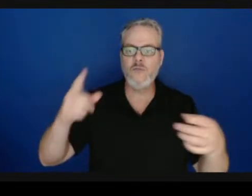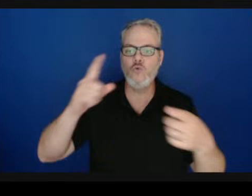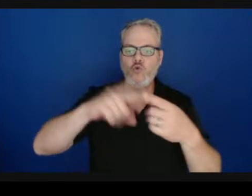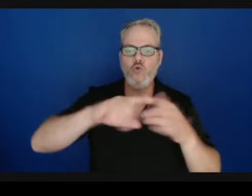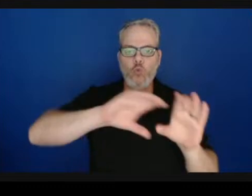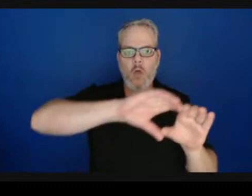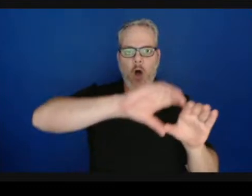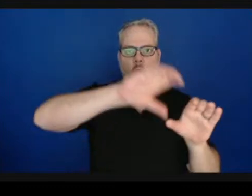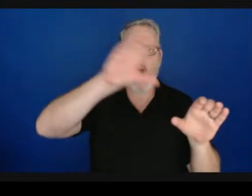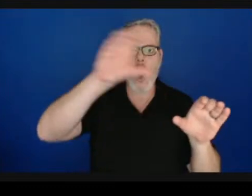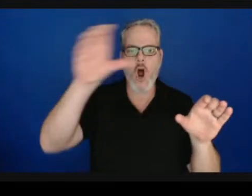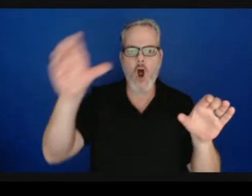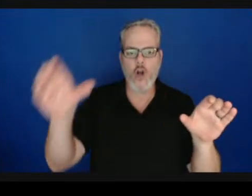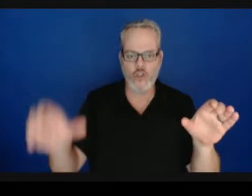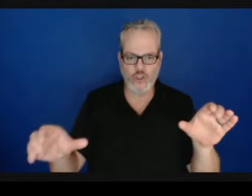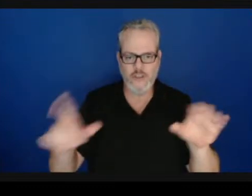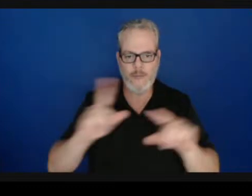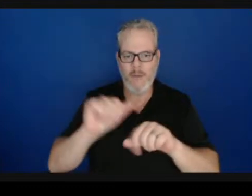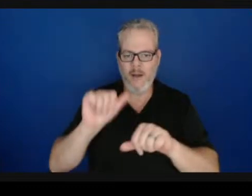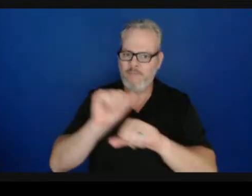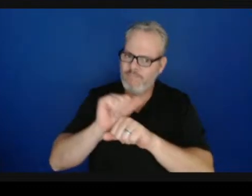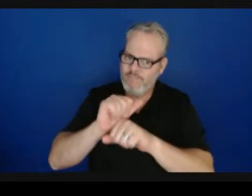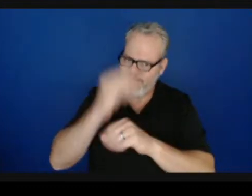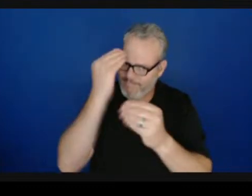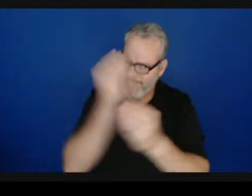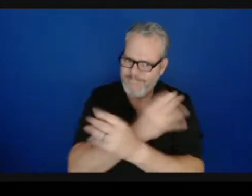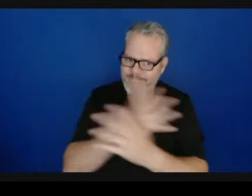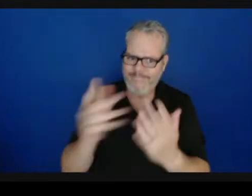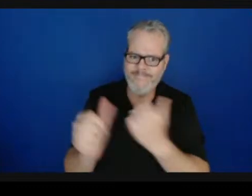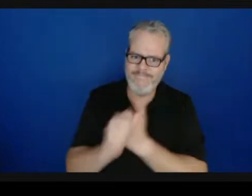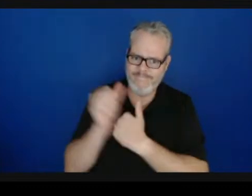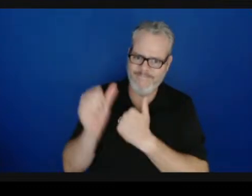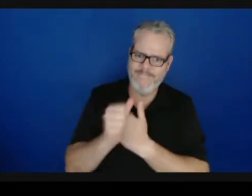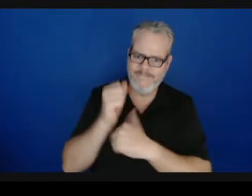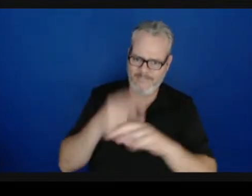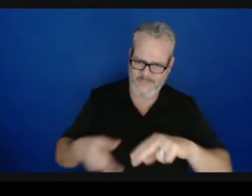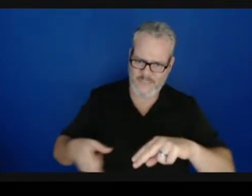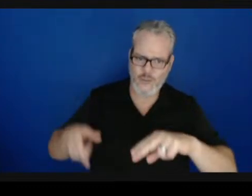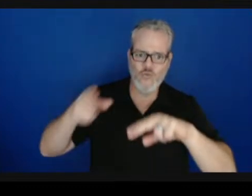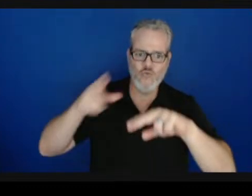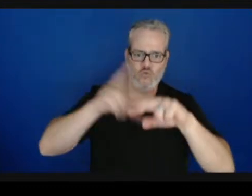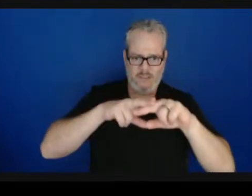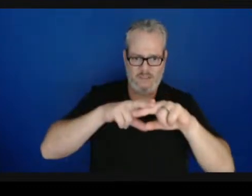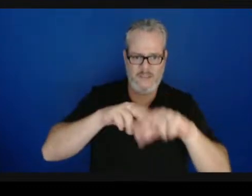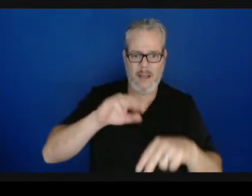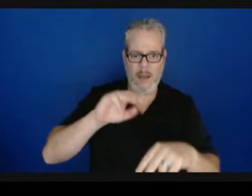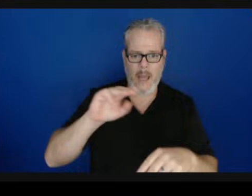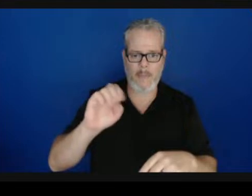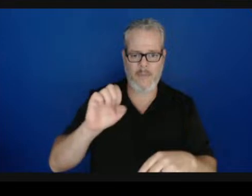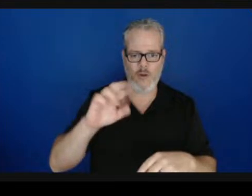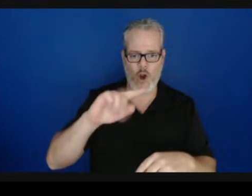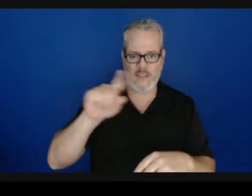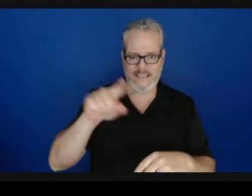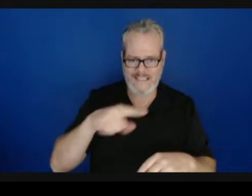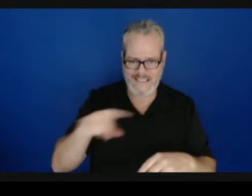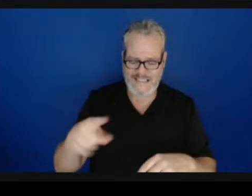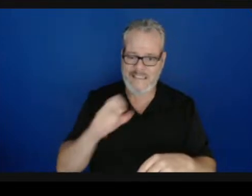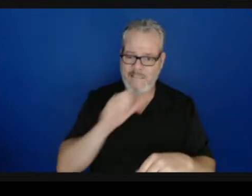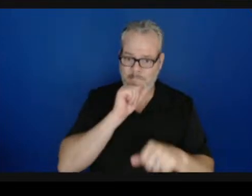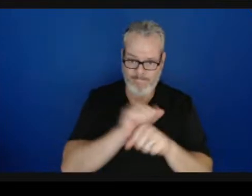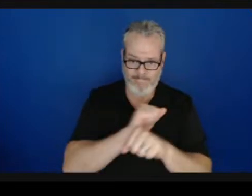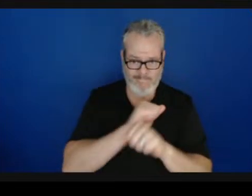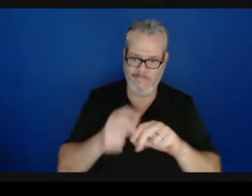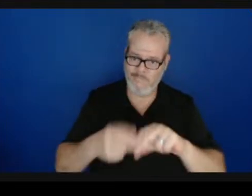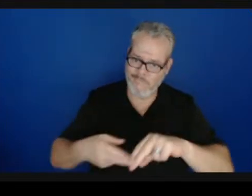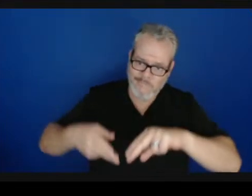have increased from the eruption near Nāpau Crater. The Middle East Rift Zone eruption significantly increased in volume on the afternoon of September